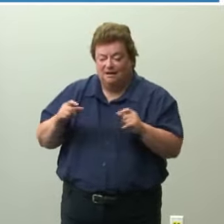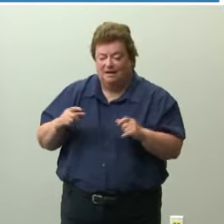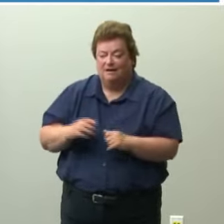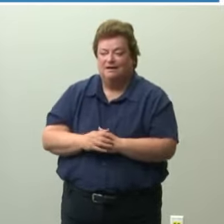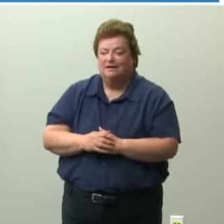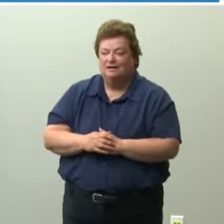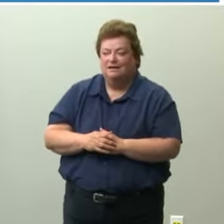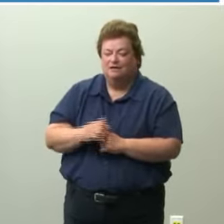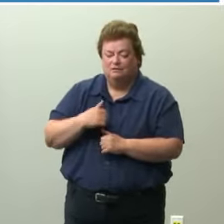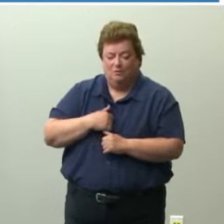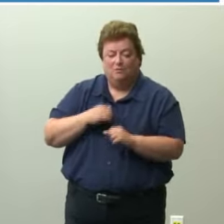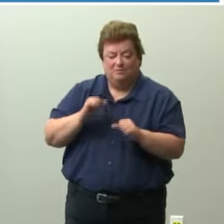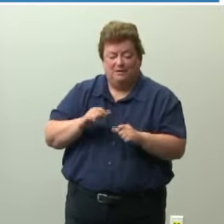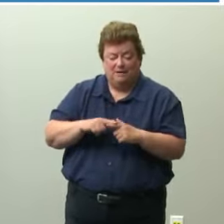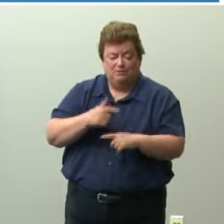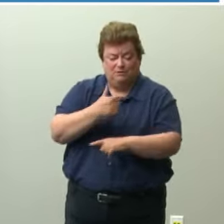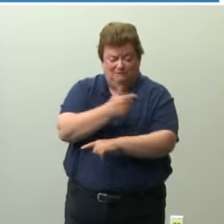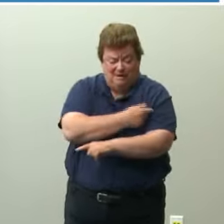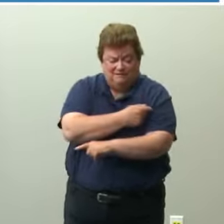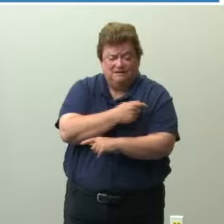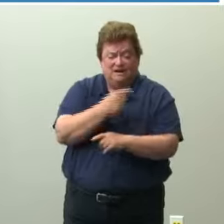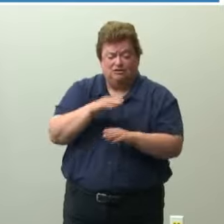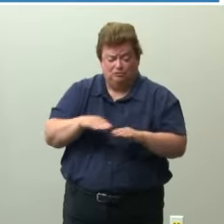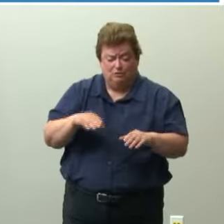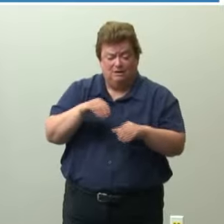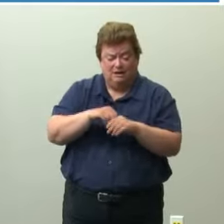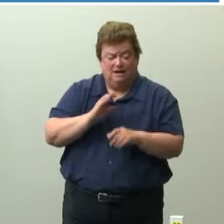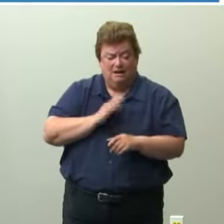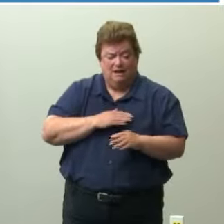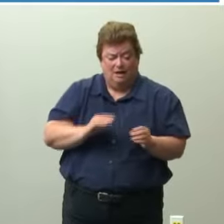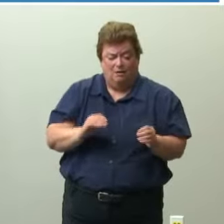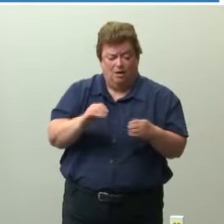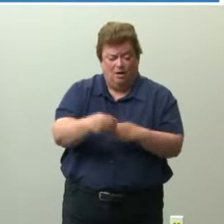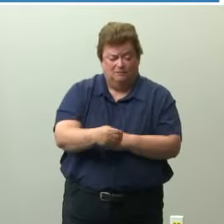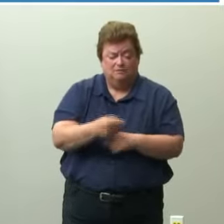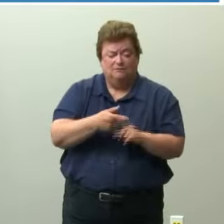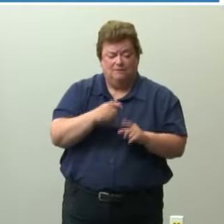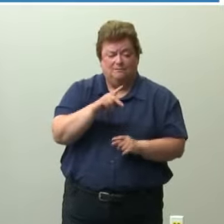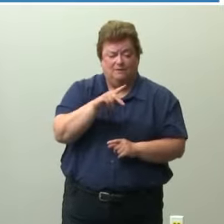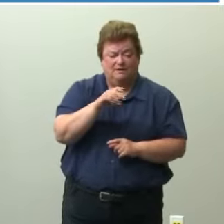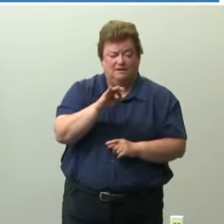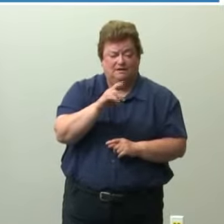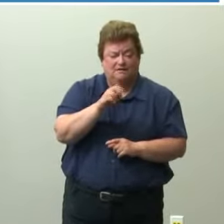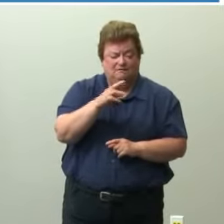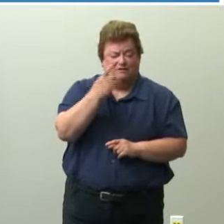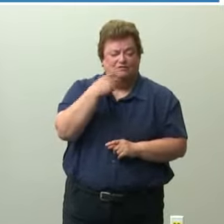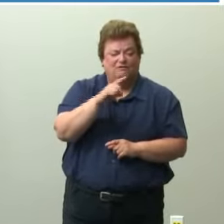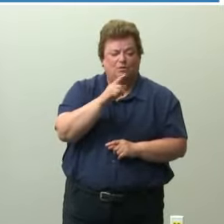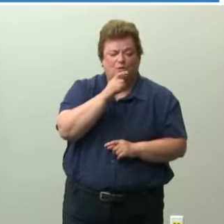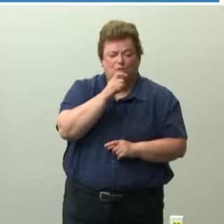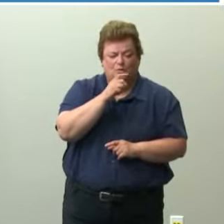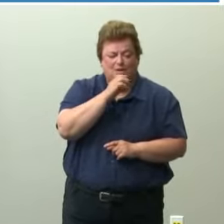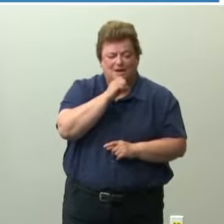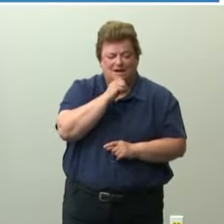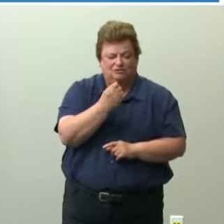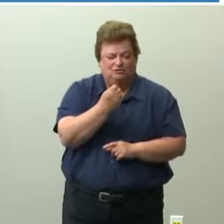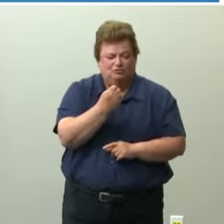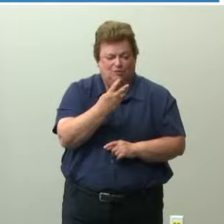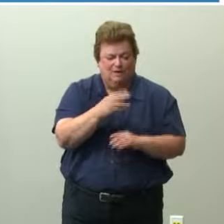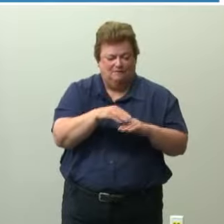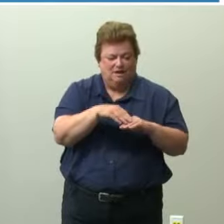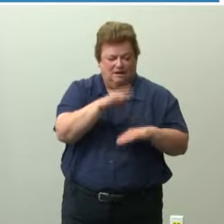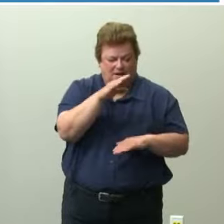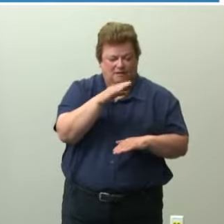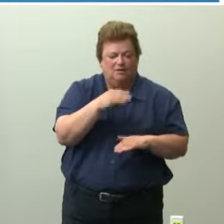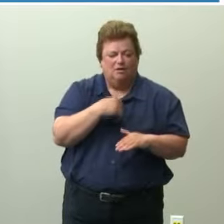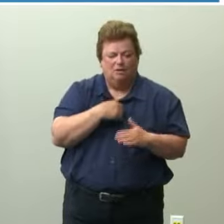to vaccinate kids in the office with COVID-19 vaccination from Pfizer for those kids who are 12 and up, thanks to a great